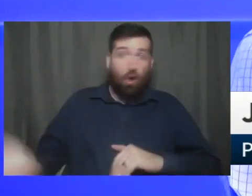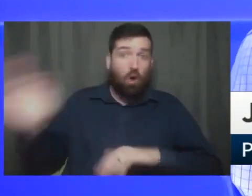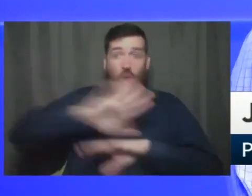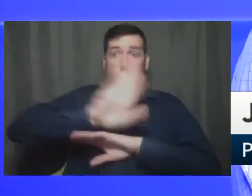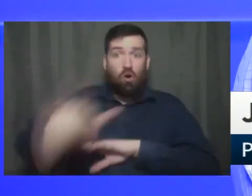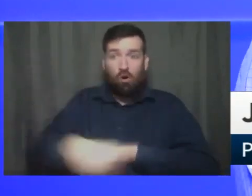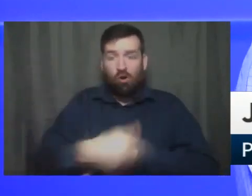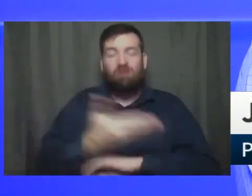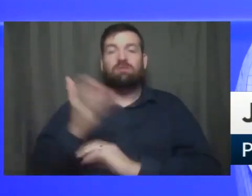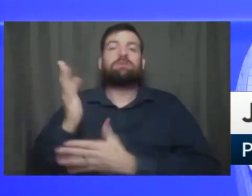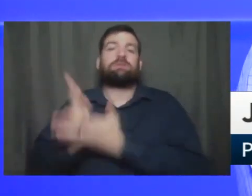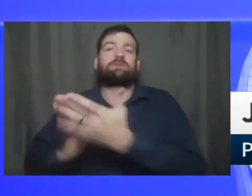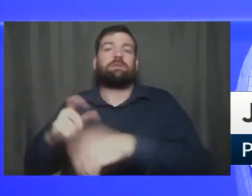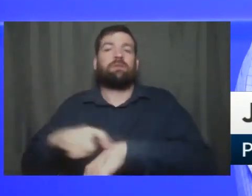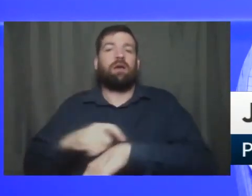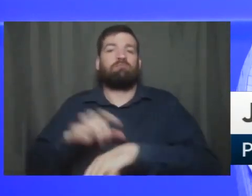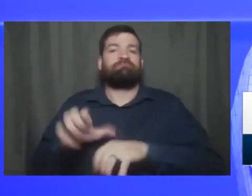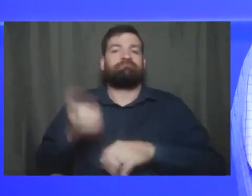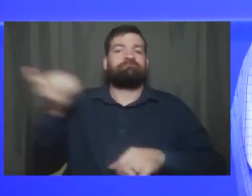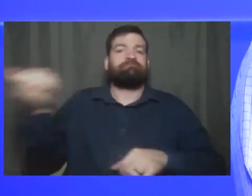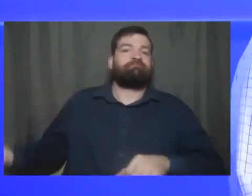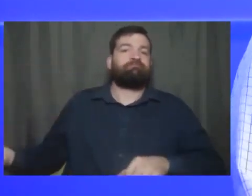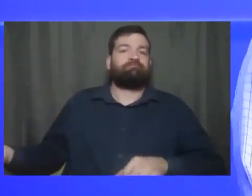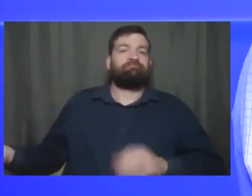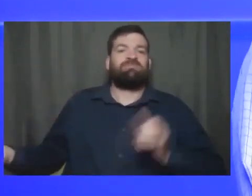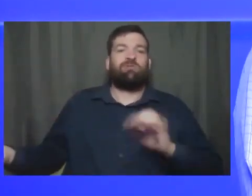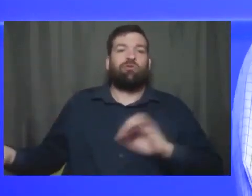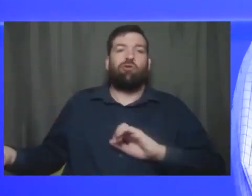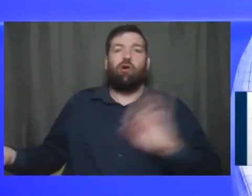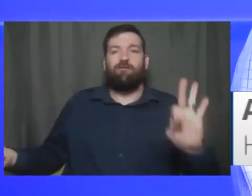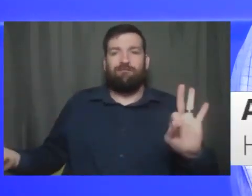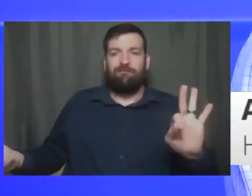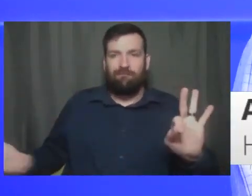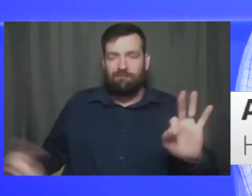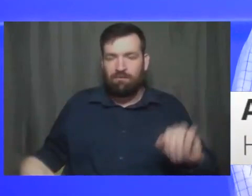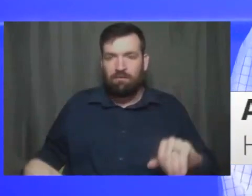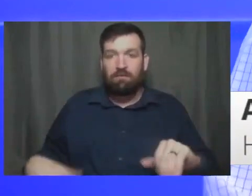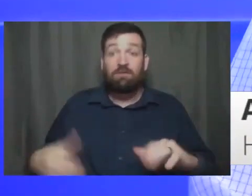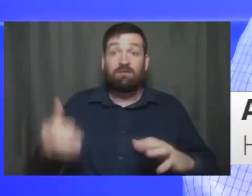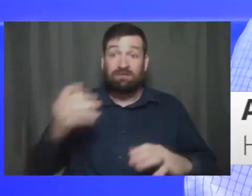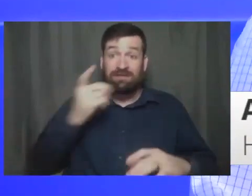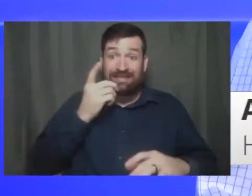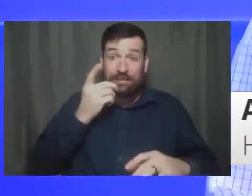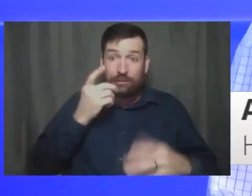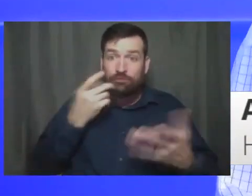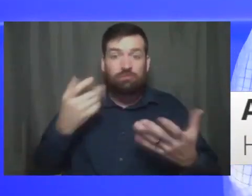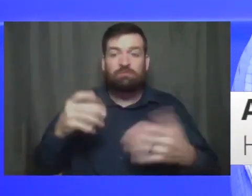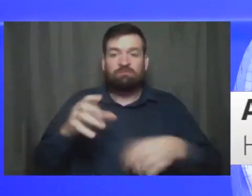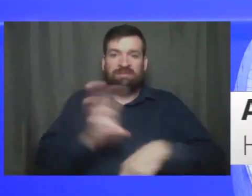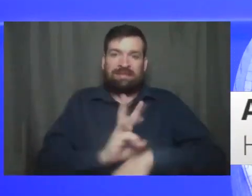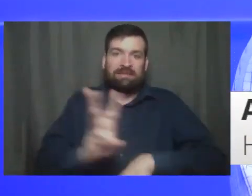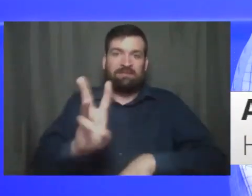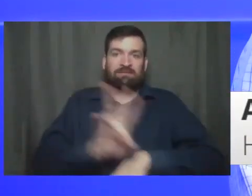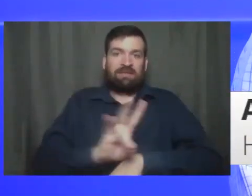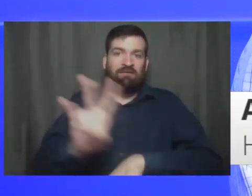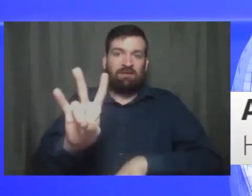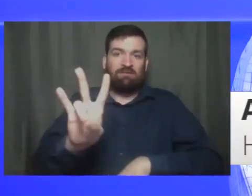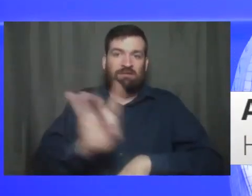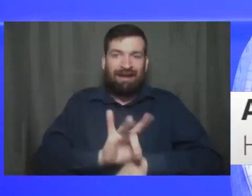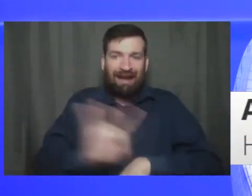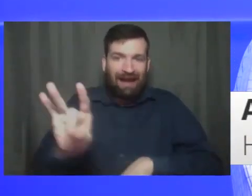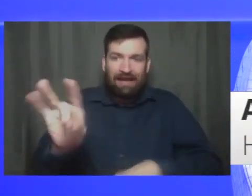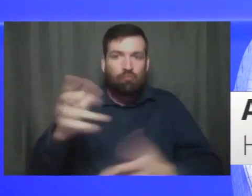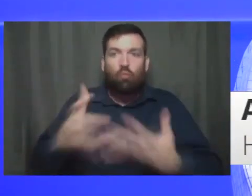off our phones. Maybe dinner is a time we don't have phones. Maybe I turn off my phone after 6 p.m., 7 p.m., 8 p.m., whatever that time is that's realistic for